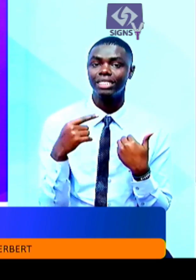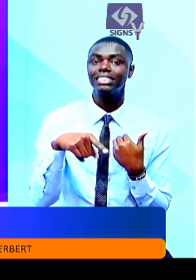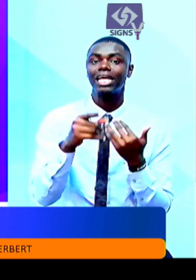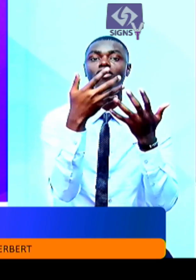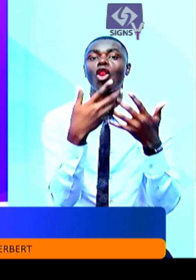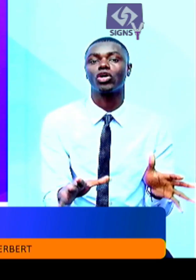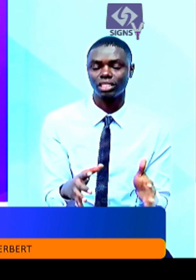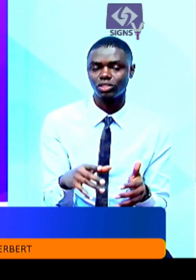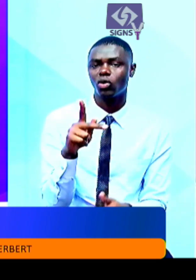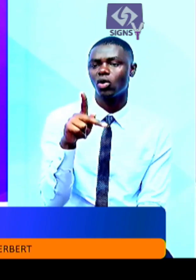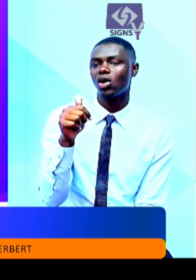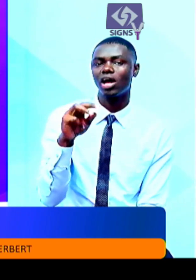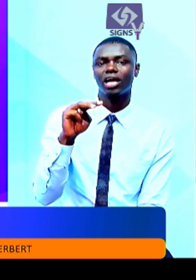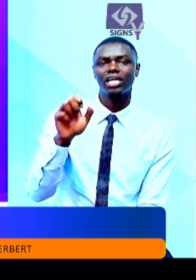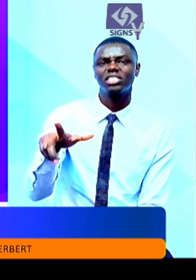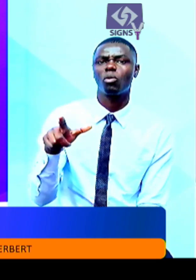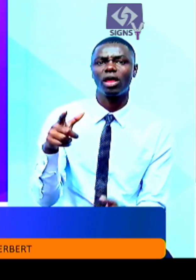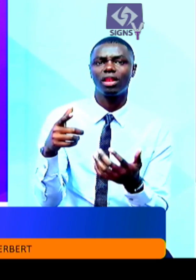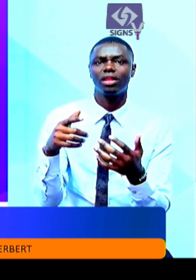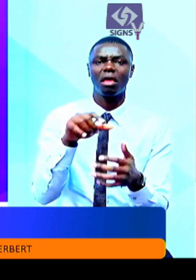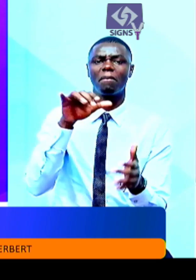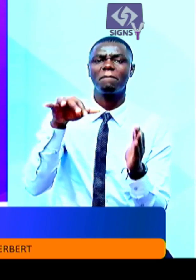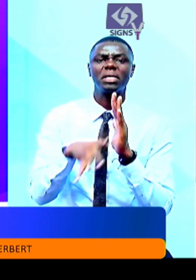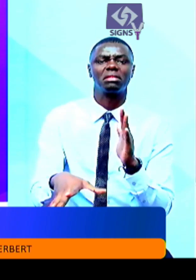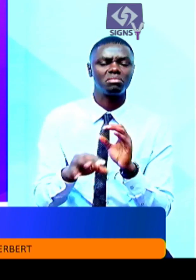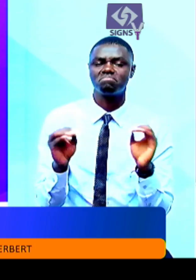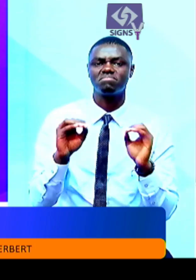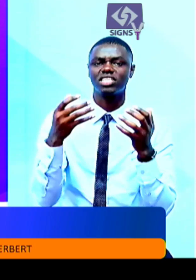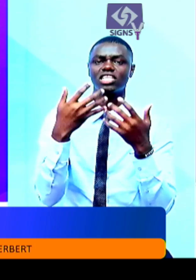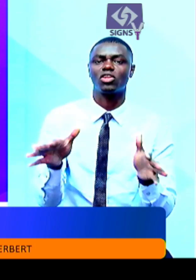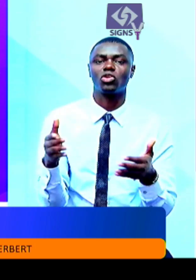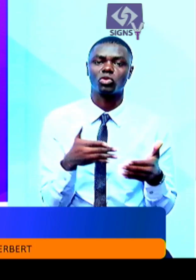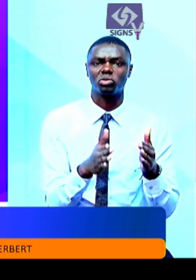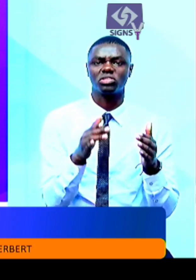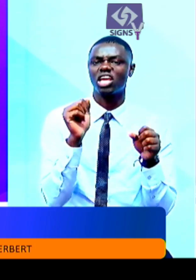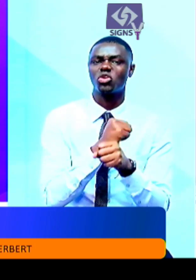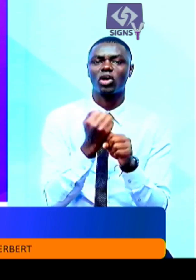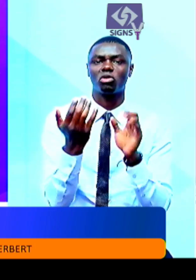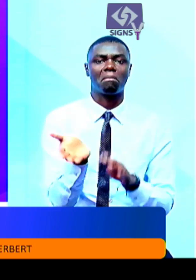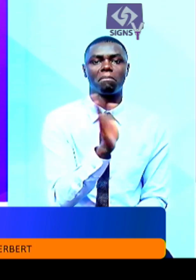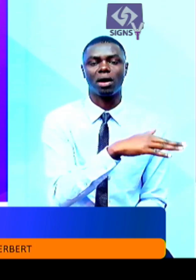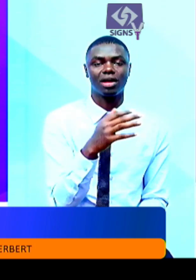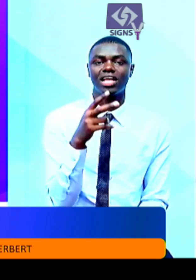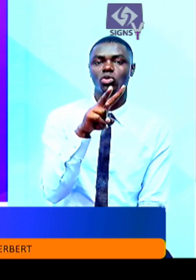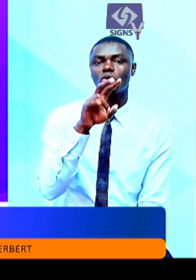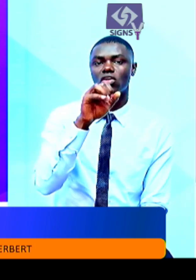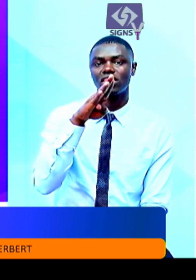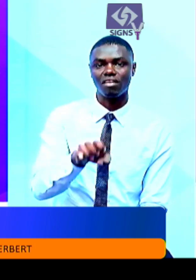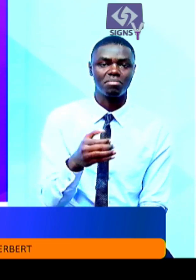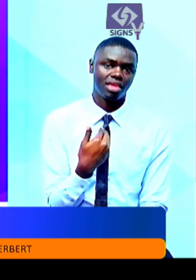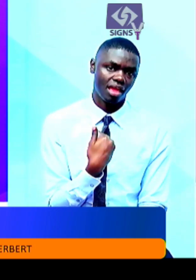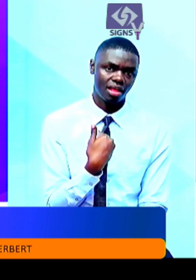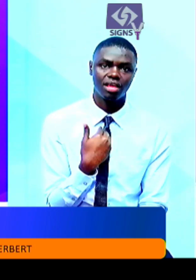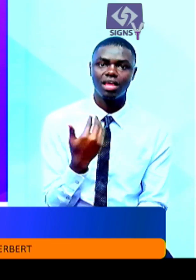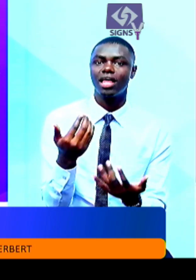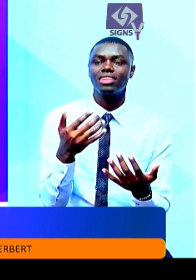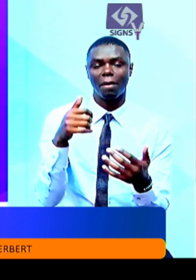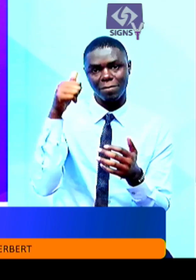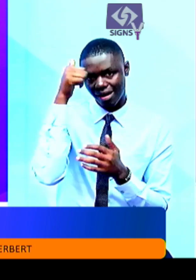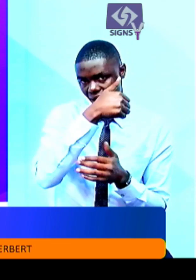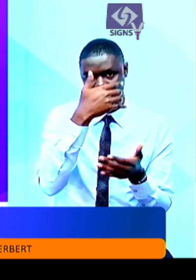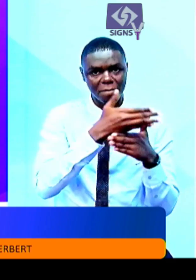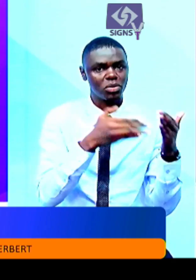So Caswell didn't blame him, but he just lost that opportunity. That I can call it, because he can't get back there. Yeah. The vibe he had, the brand he's